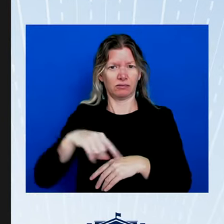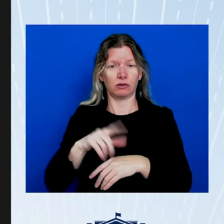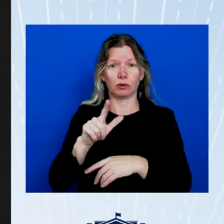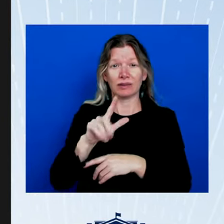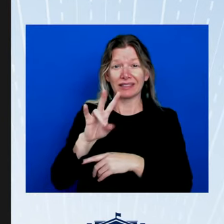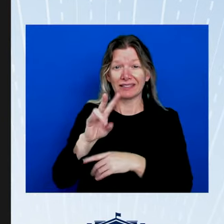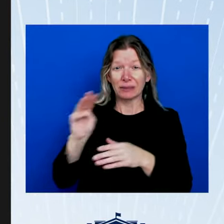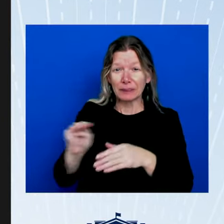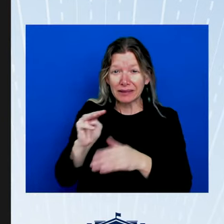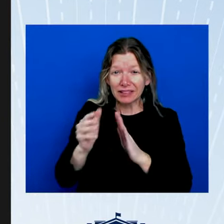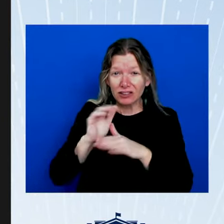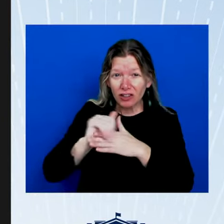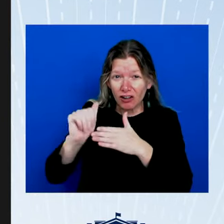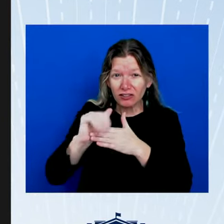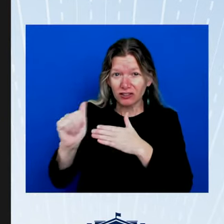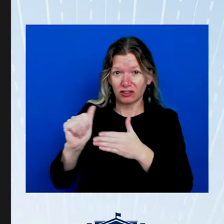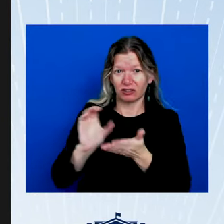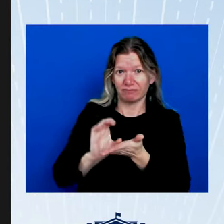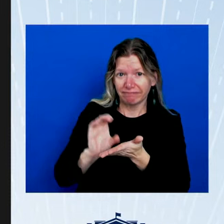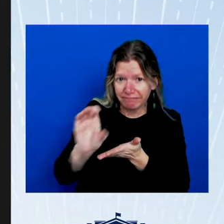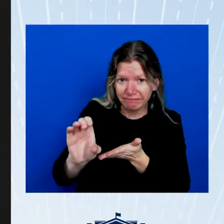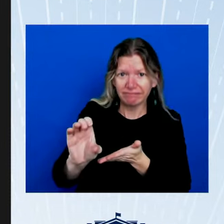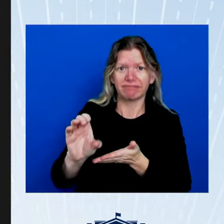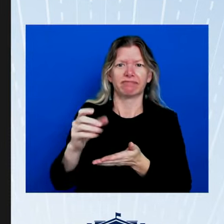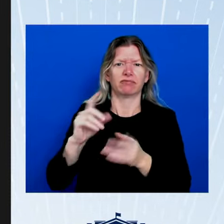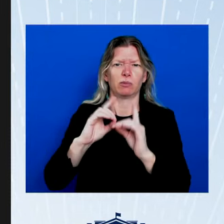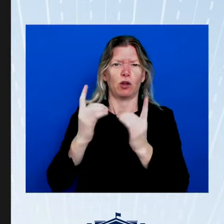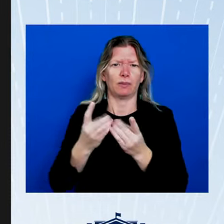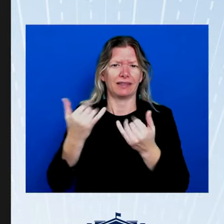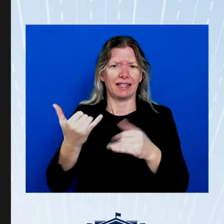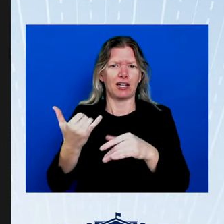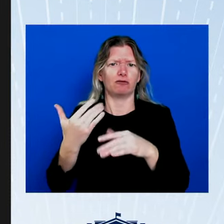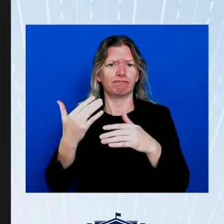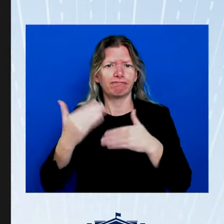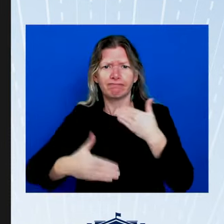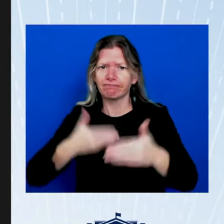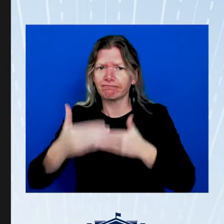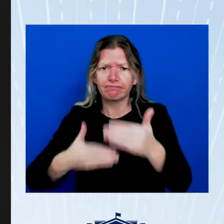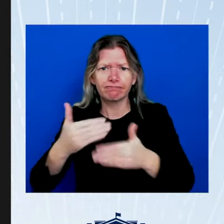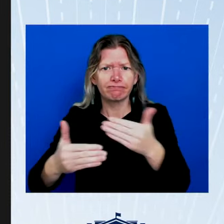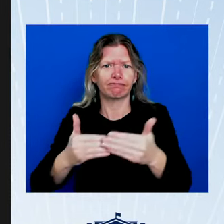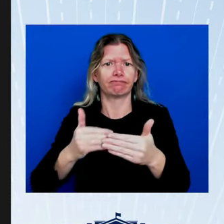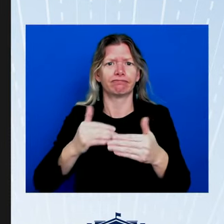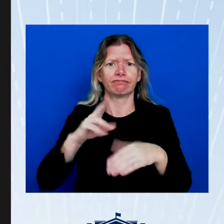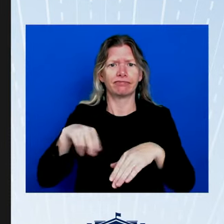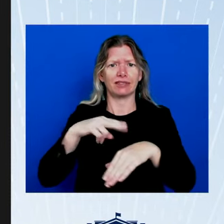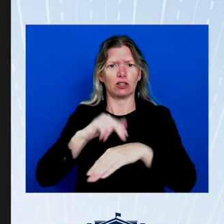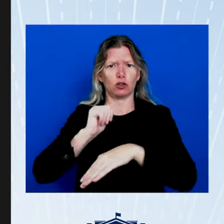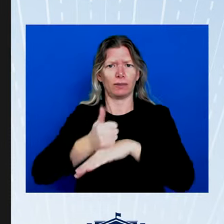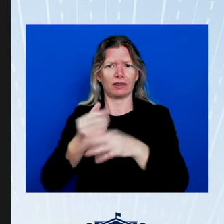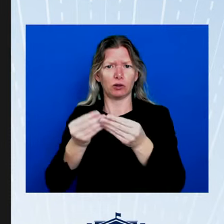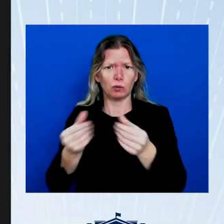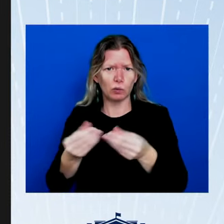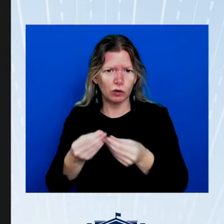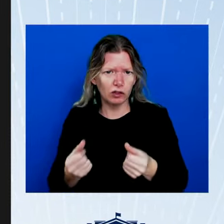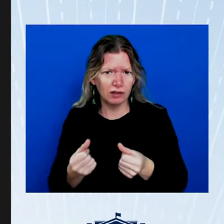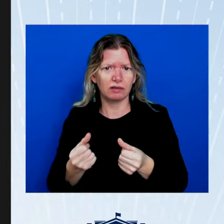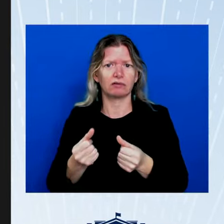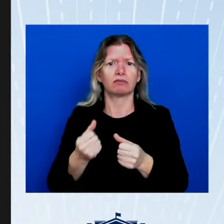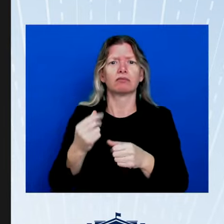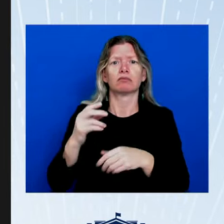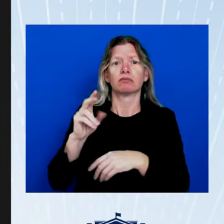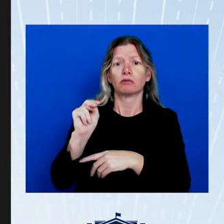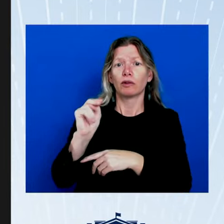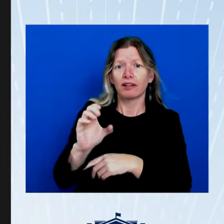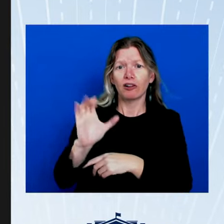restoration across North Carolina's Albemarle Pamlico Estuary to fortify local communities against